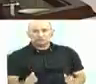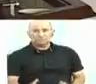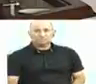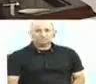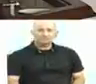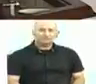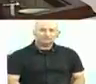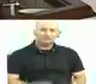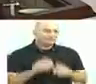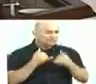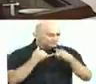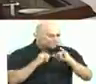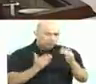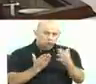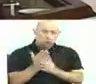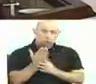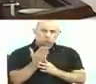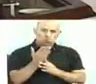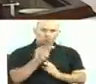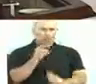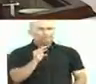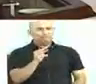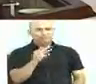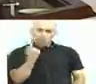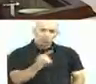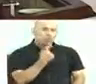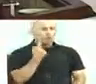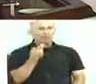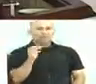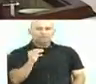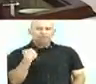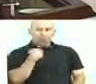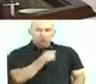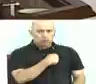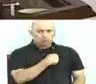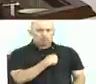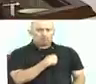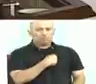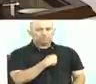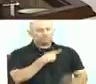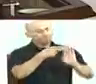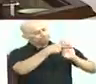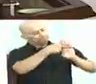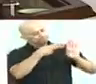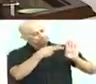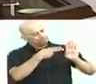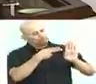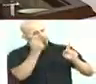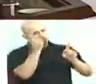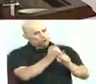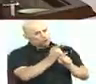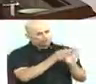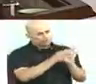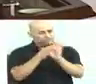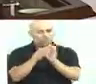And it's still through him and only him that we are declared right with